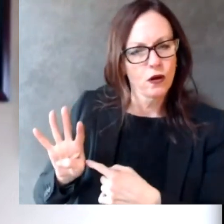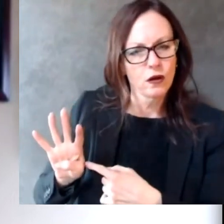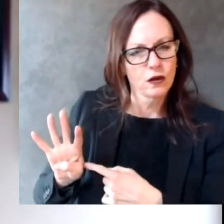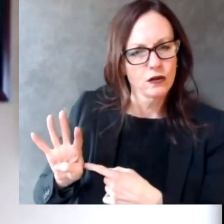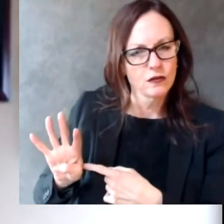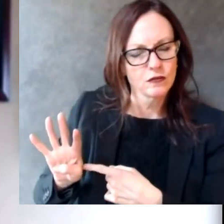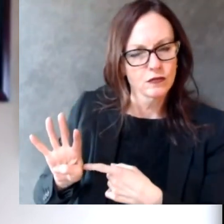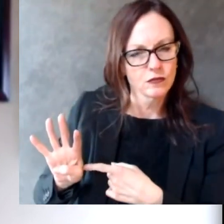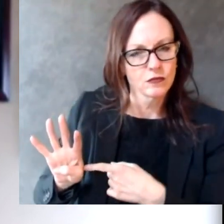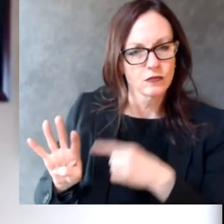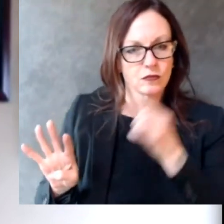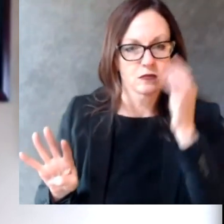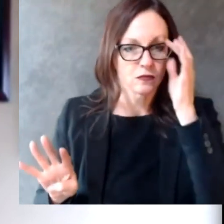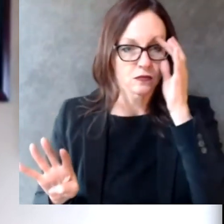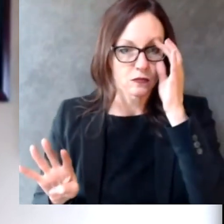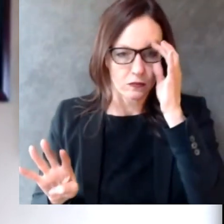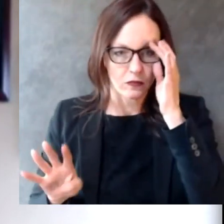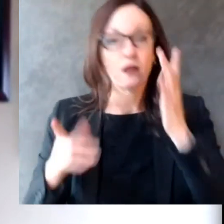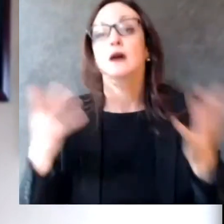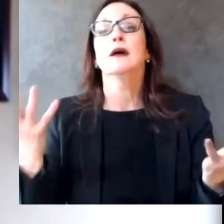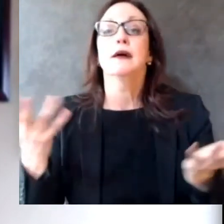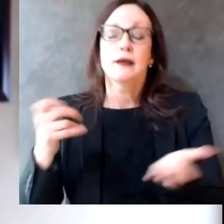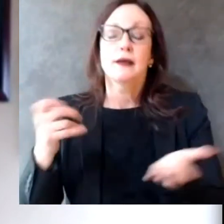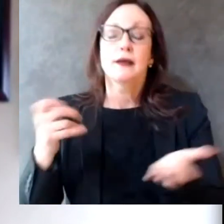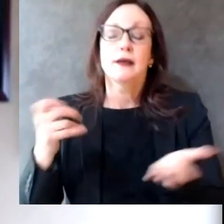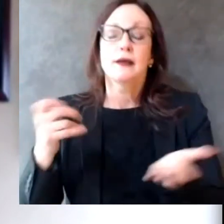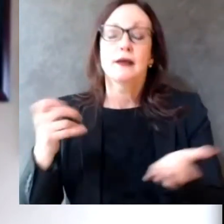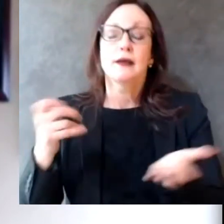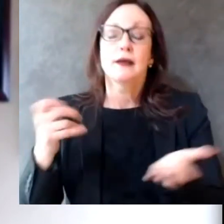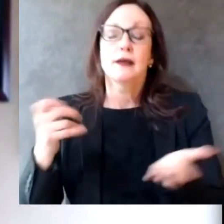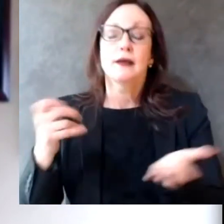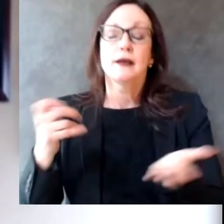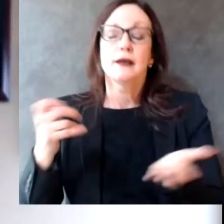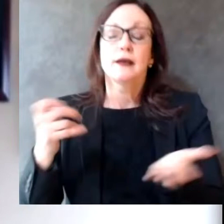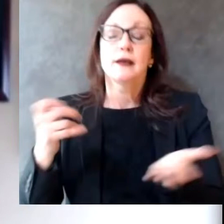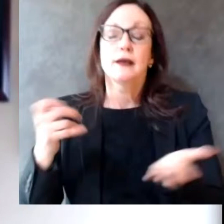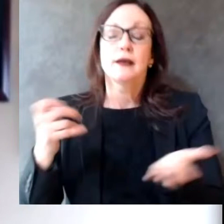of throughout the epidemic, a subset of people